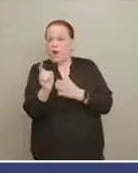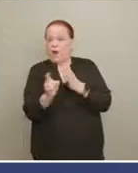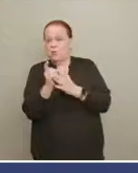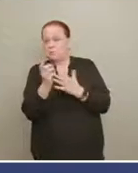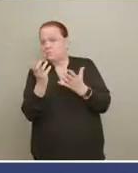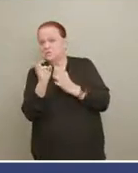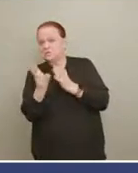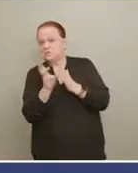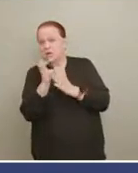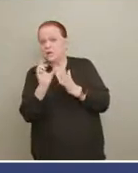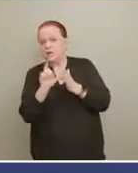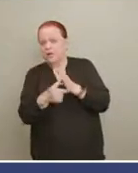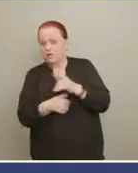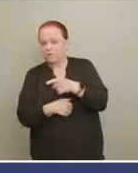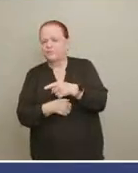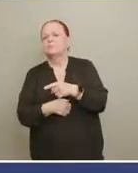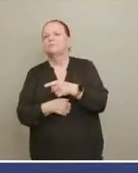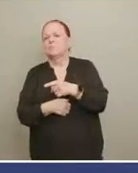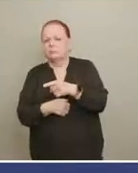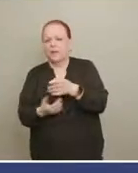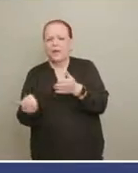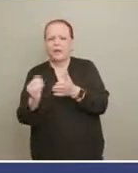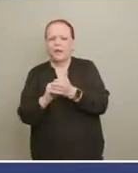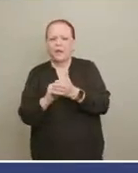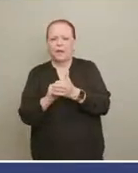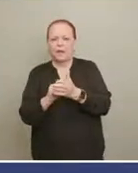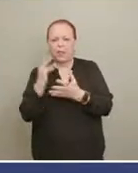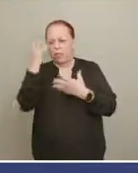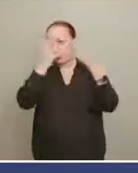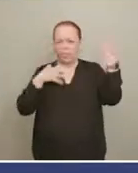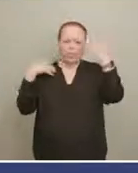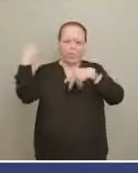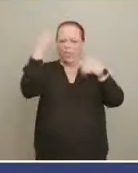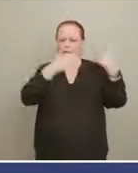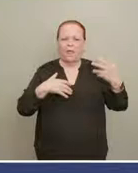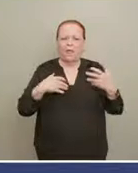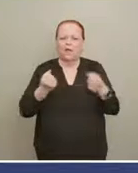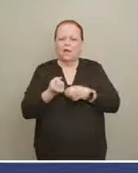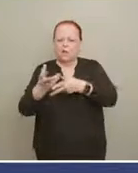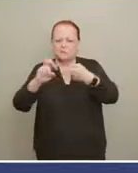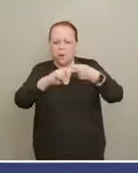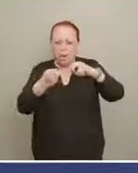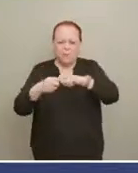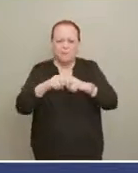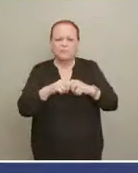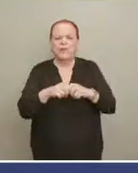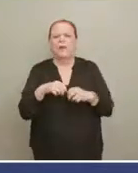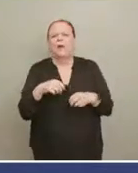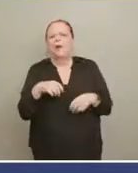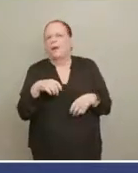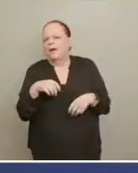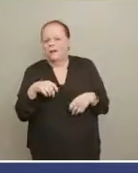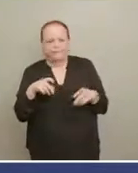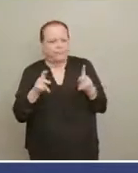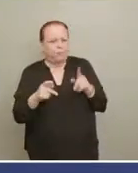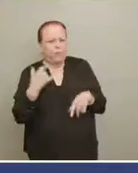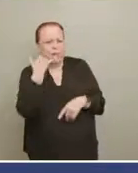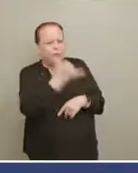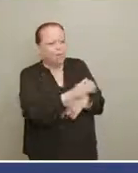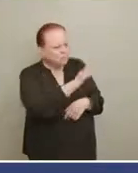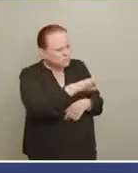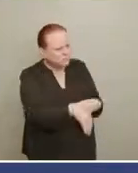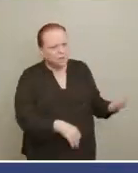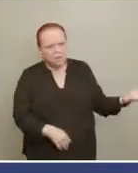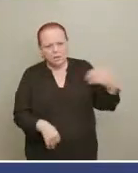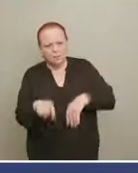we get another call for service because they're causing problems or what have you. Mm-hmm. And it's a revolving door. This program here is one of the first I've ever experienced